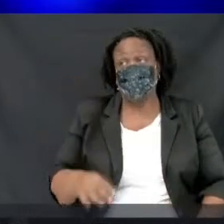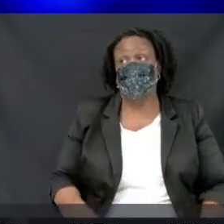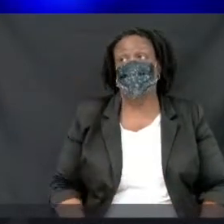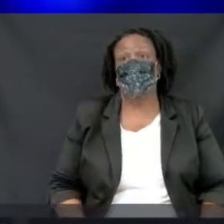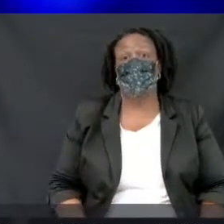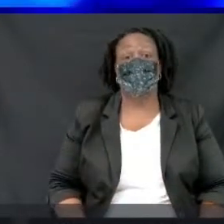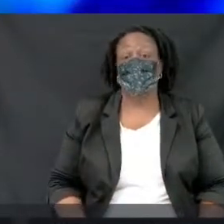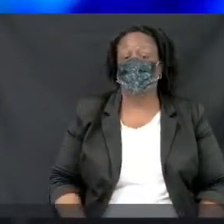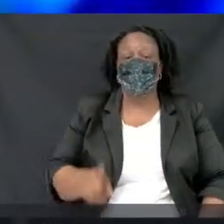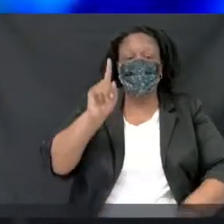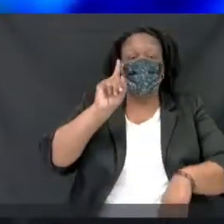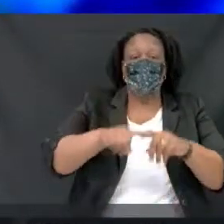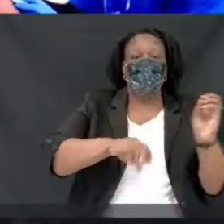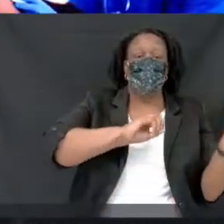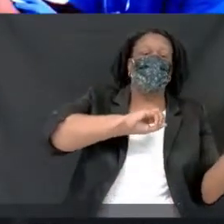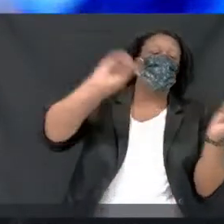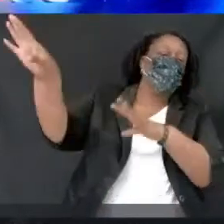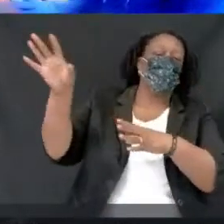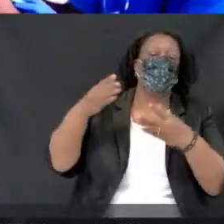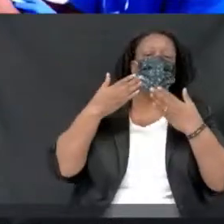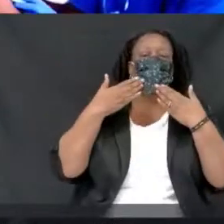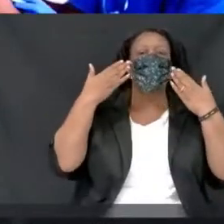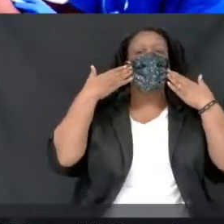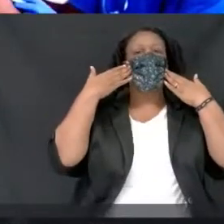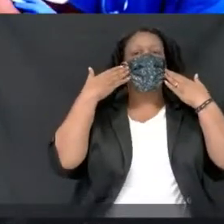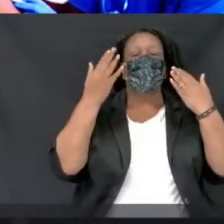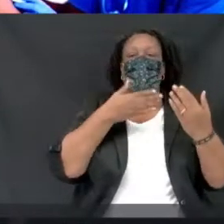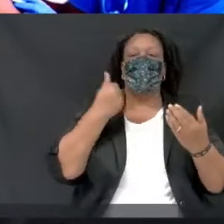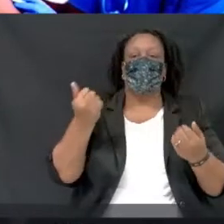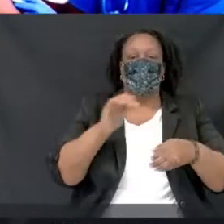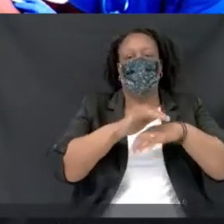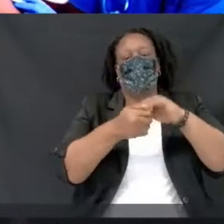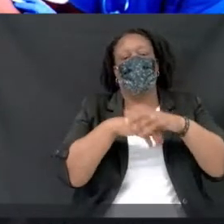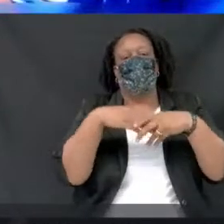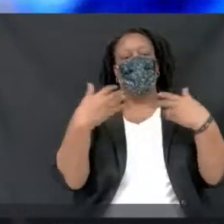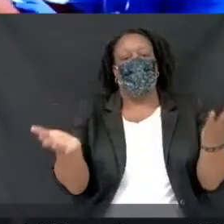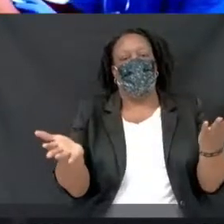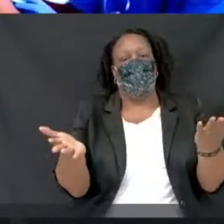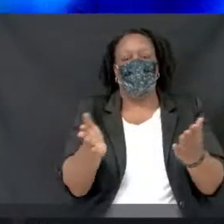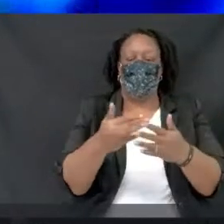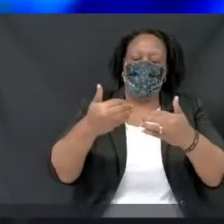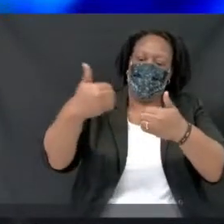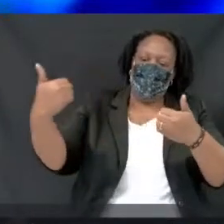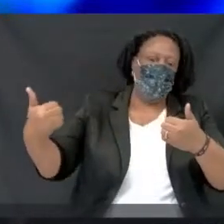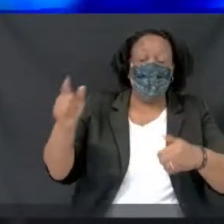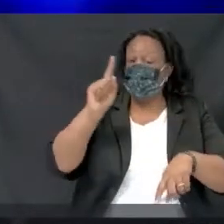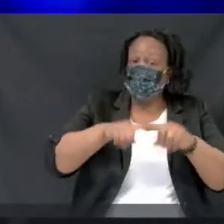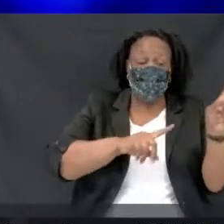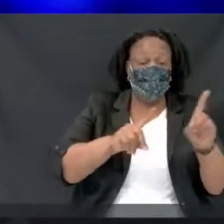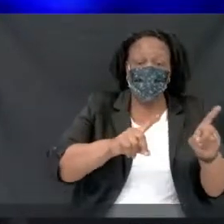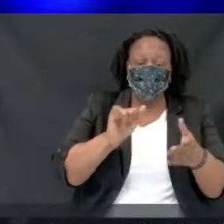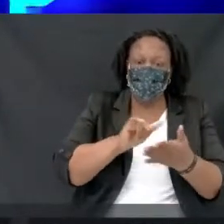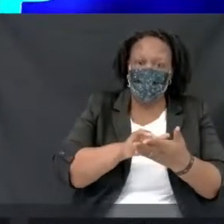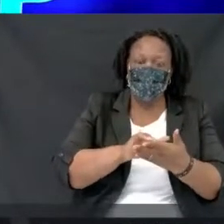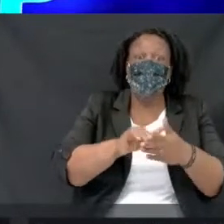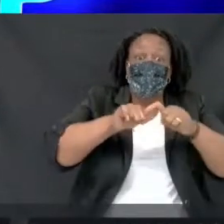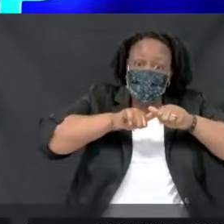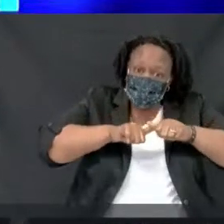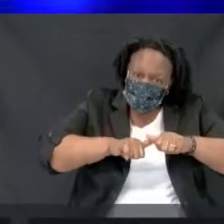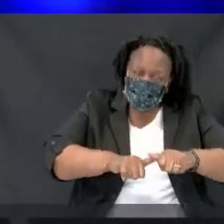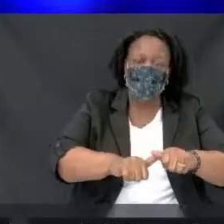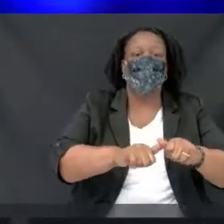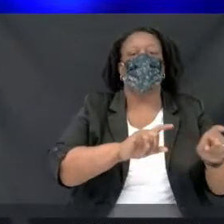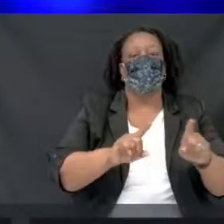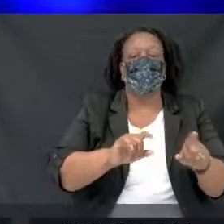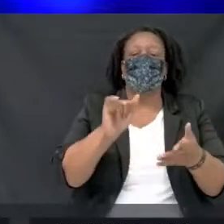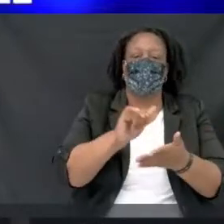cannot abandon the non-pharmaceuticals that have been proven to reduce the viral transmission. We need also to